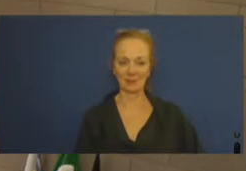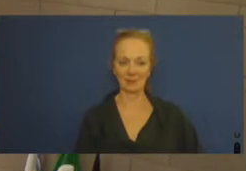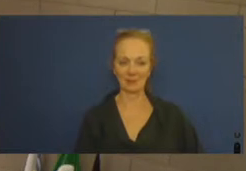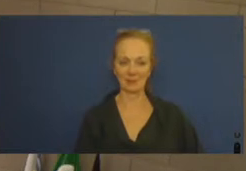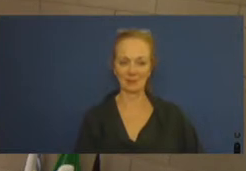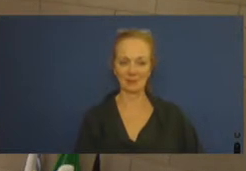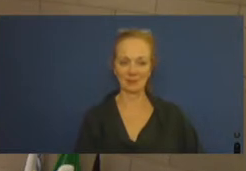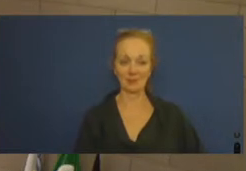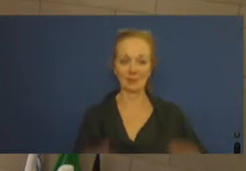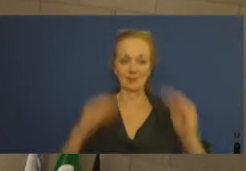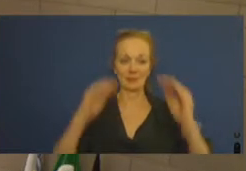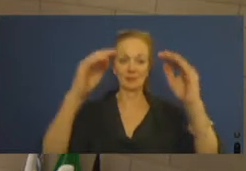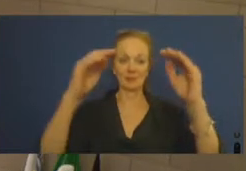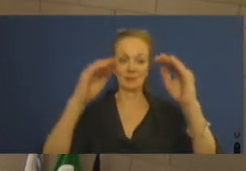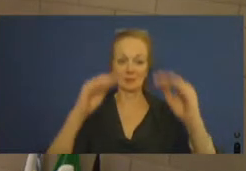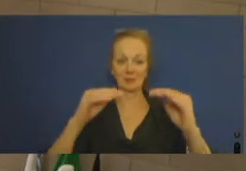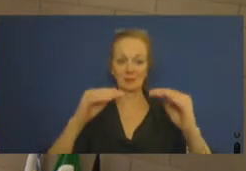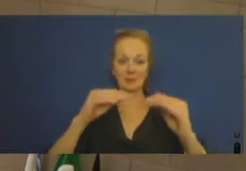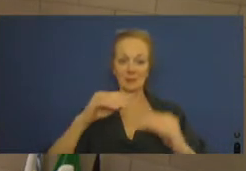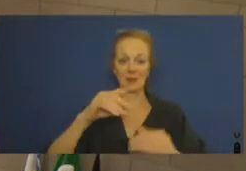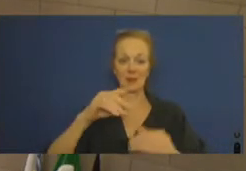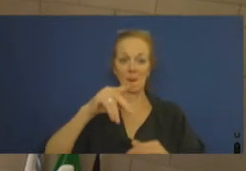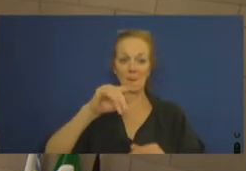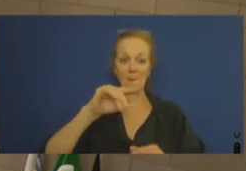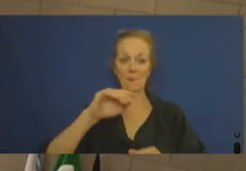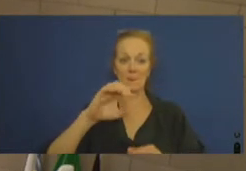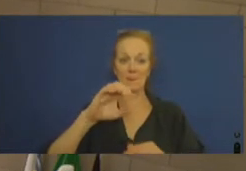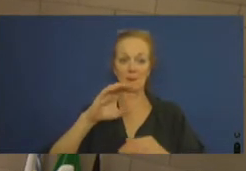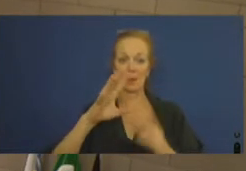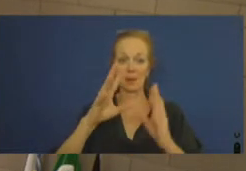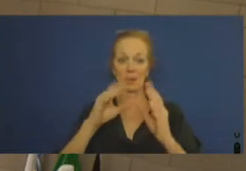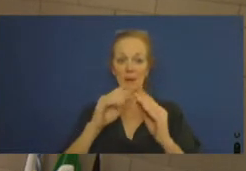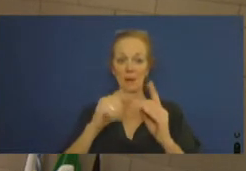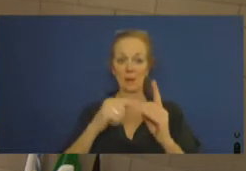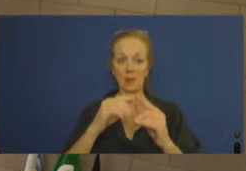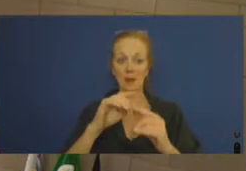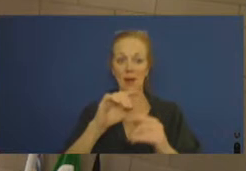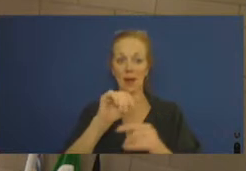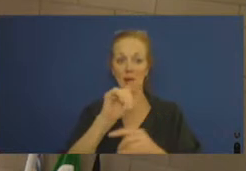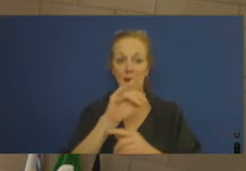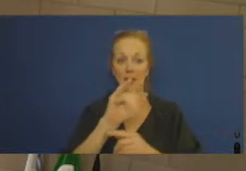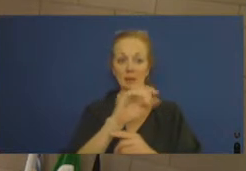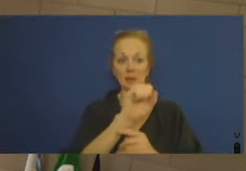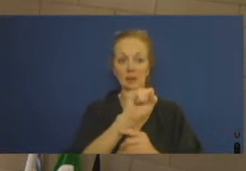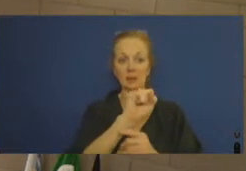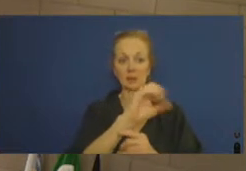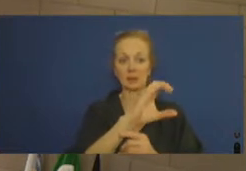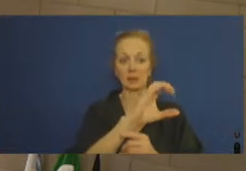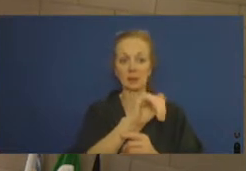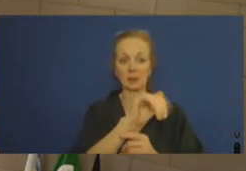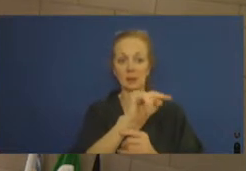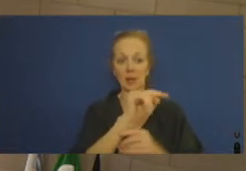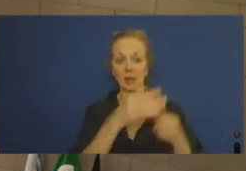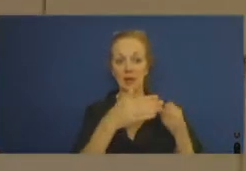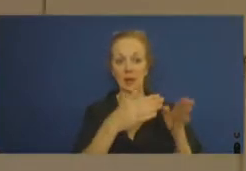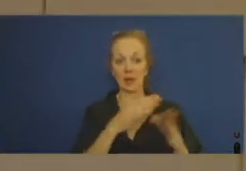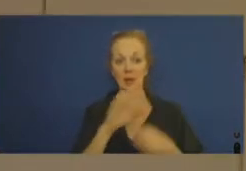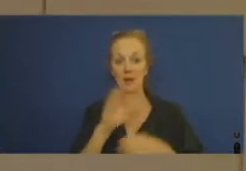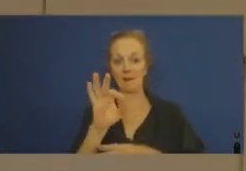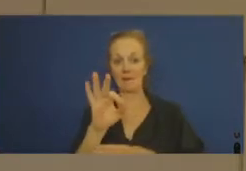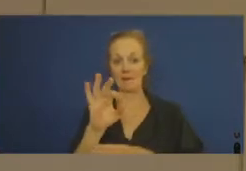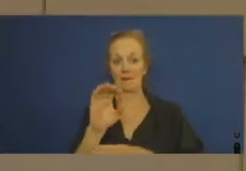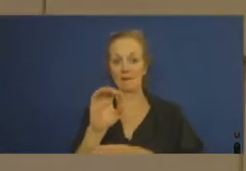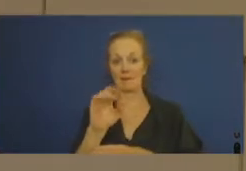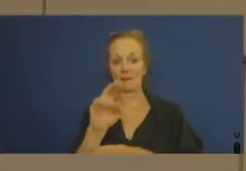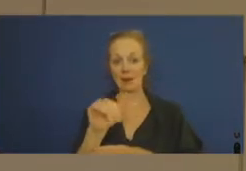Our next item is a public hearing on a resolution to close a portion of alleyway between Scott Avenue and Fountain View Speak. I'd like to have